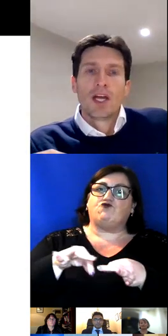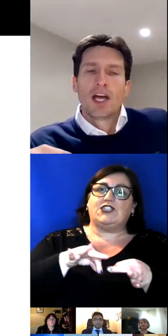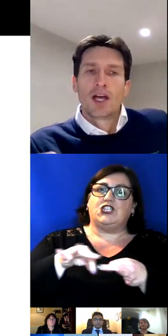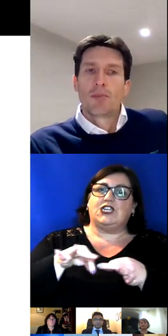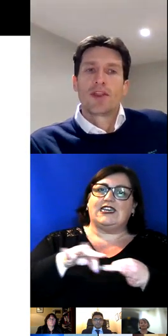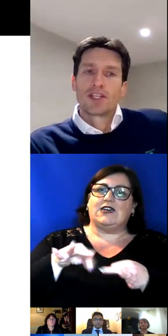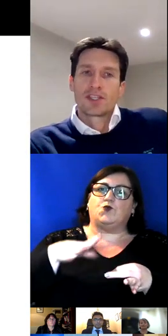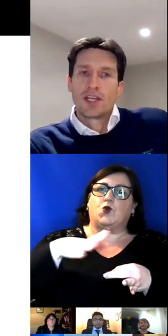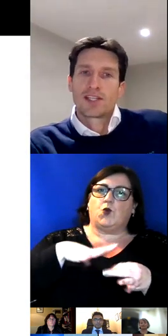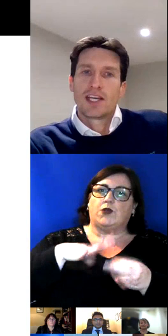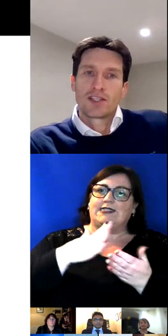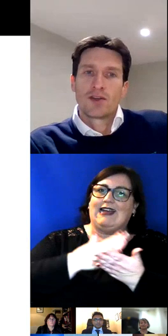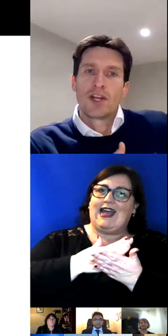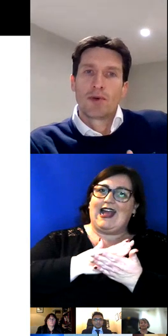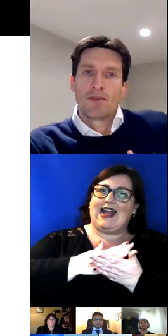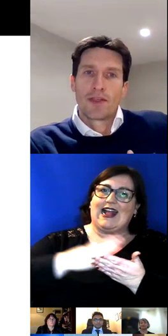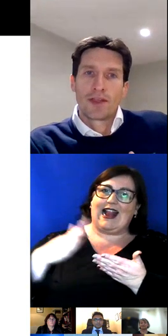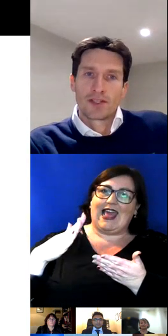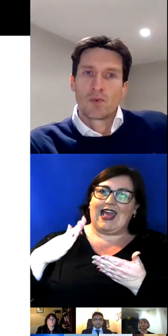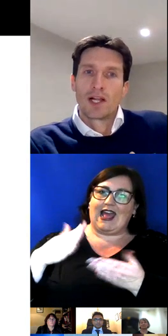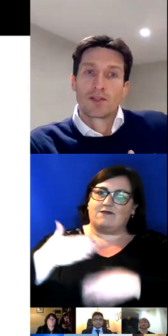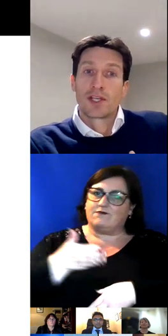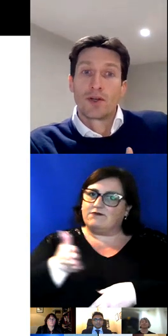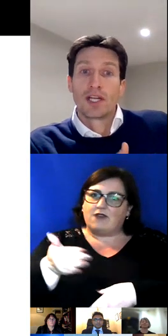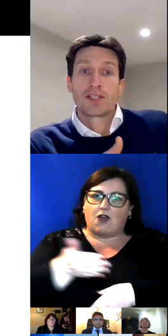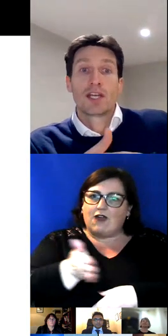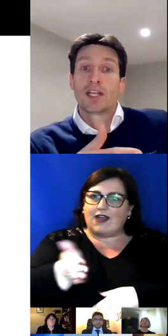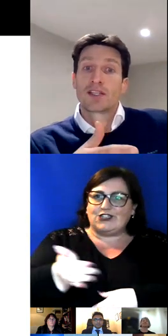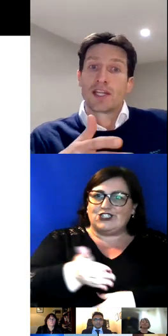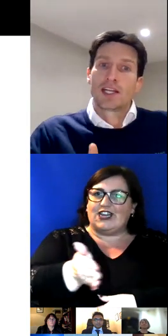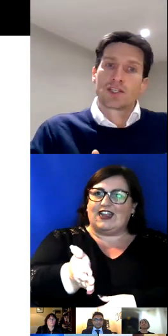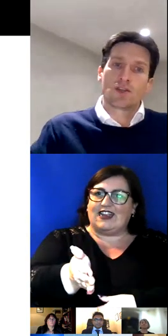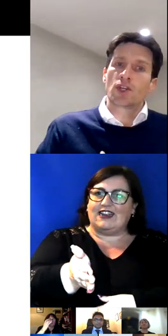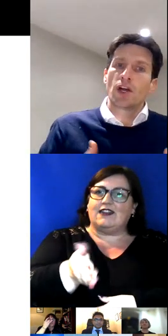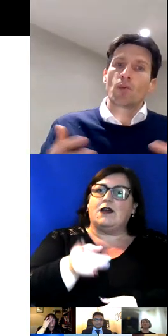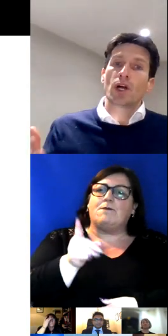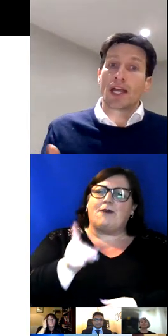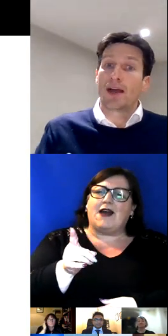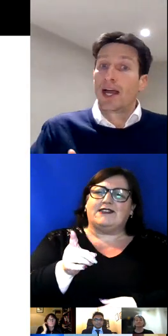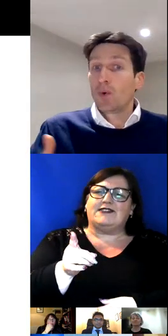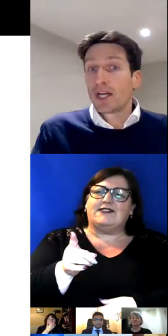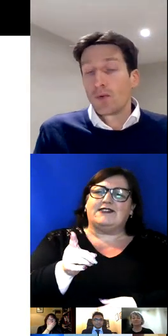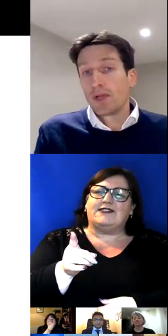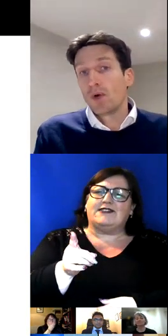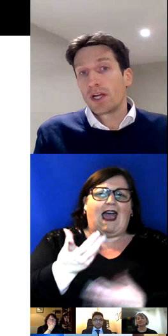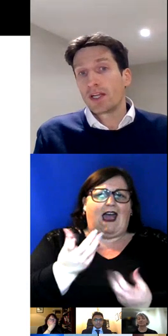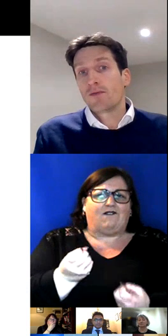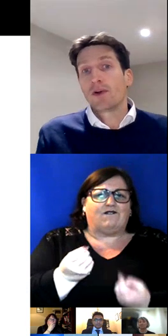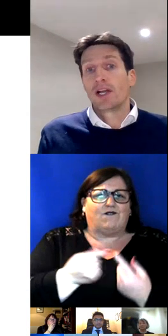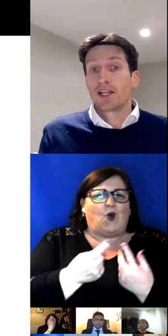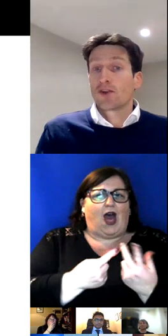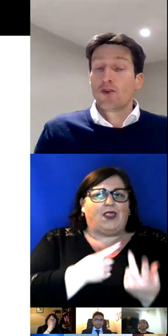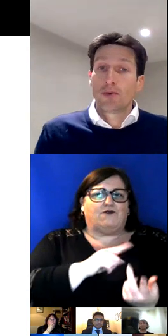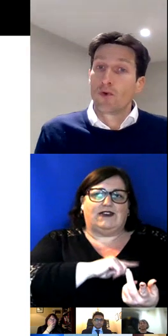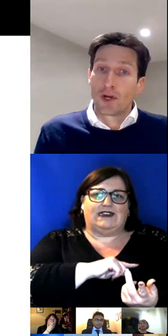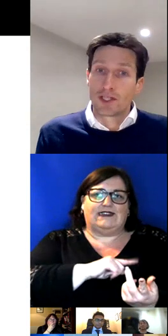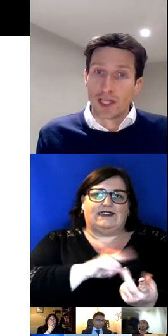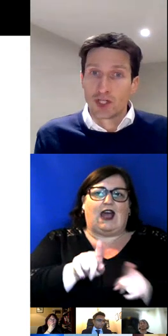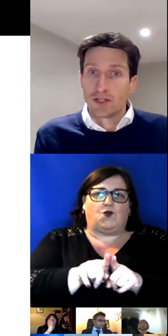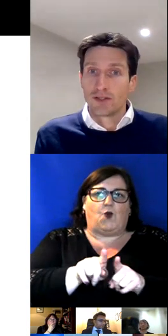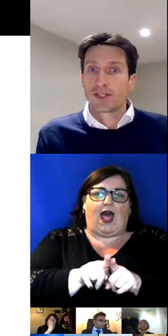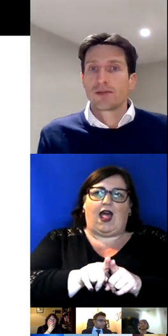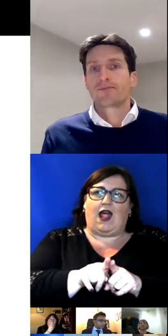system, but it's there to do a number of other things as well. So it's there to try and work out how we can be working differently as a group